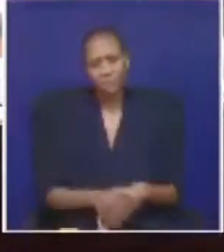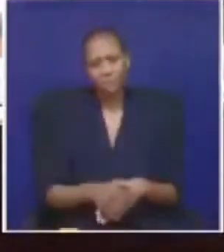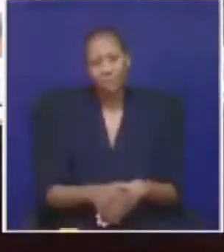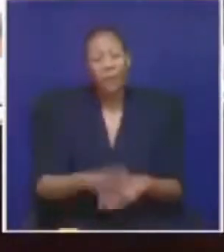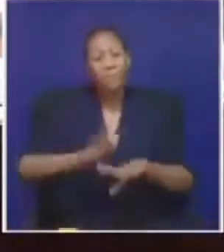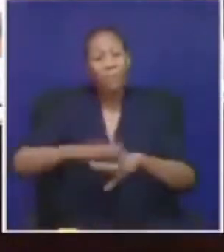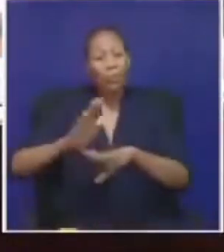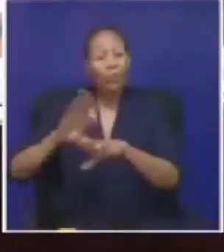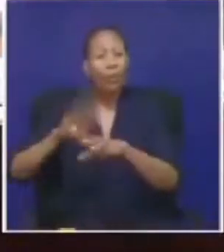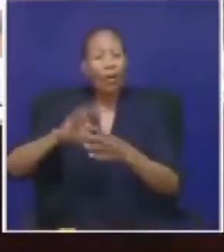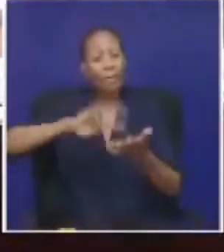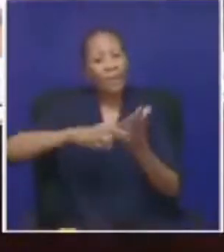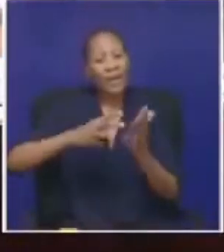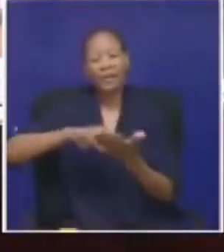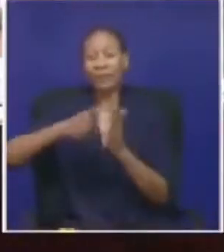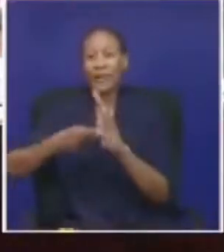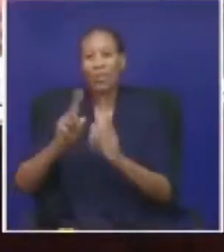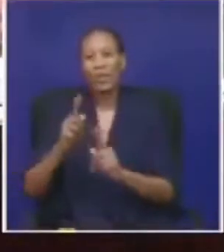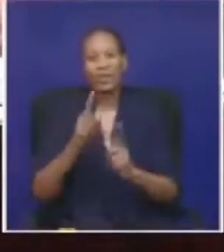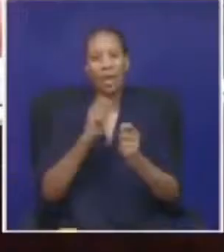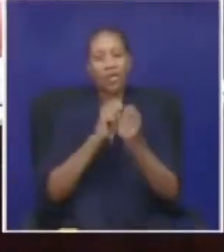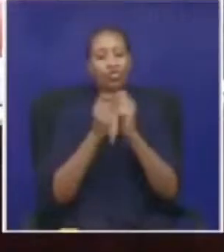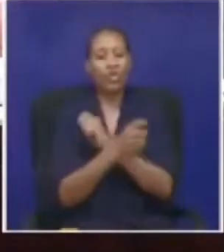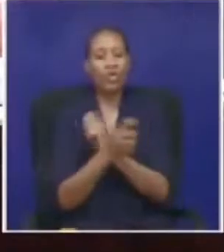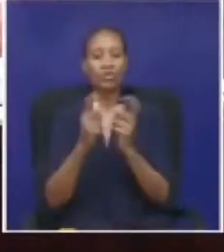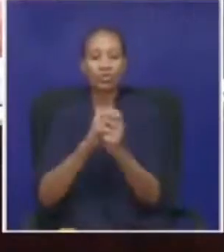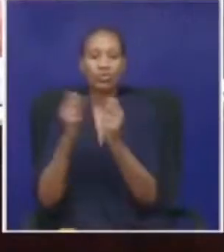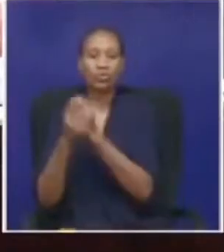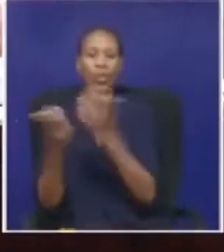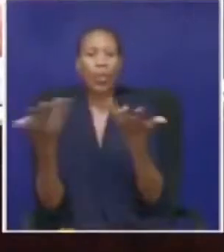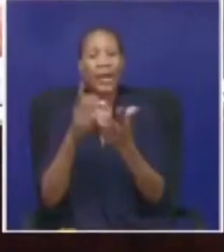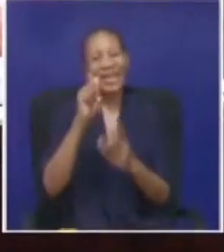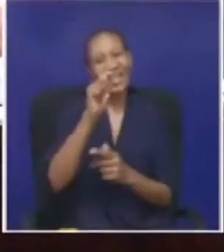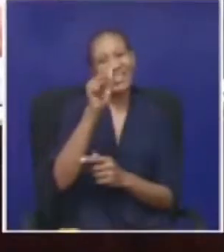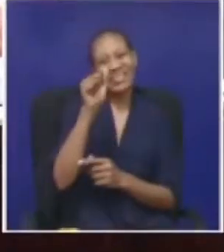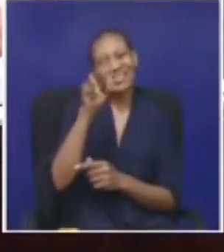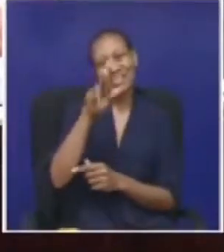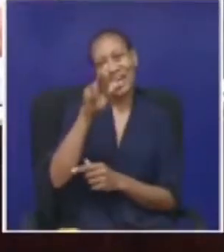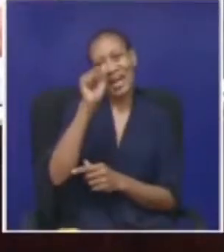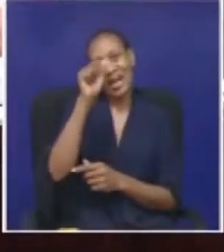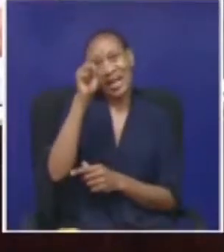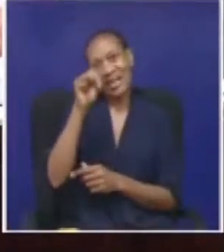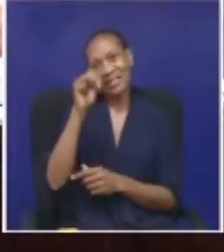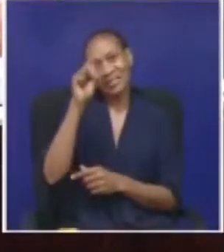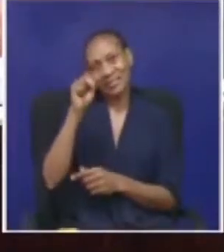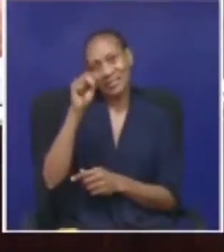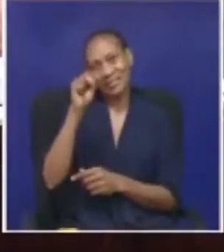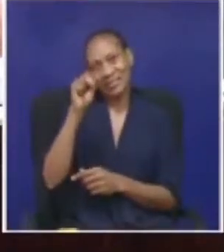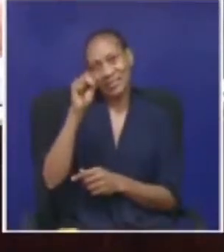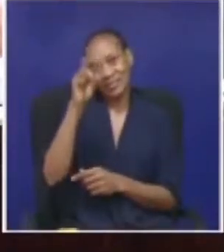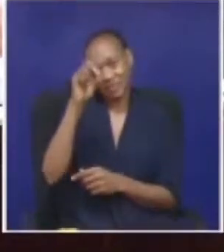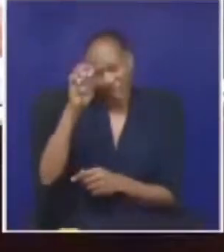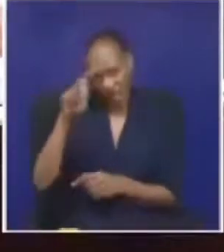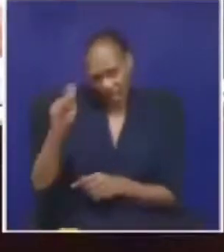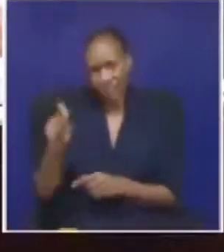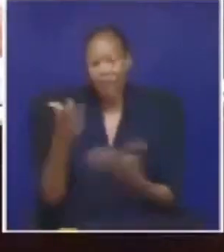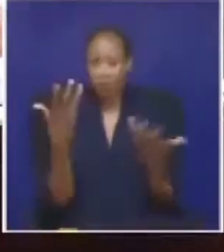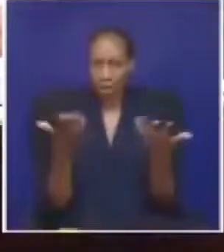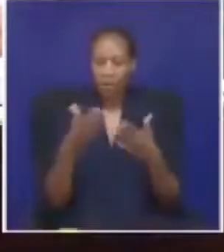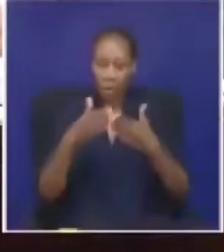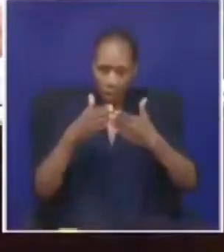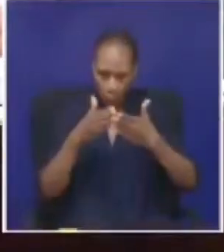initiatives include restructuring in Transnet to allow for competition in rail and port